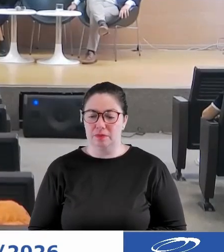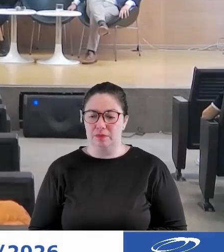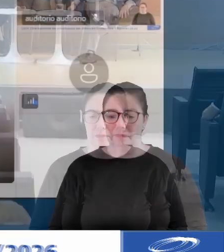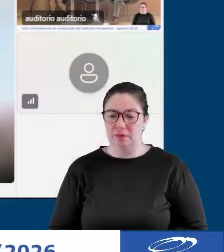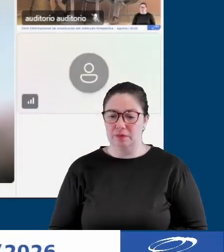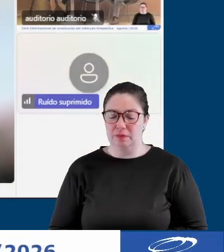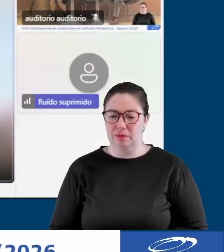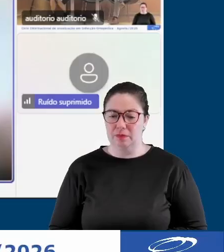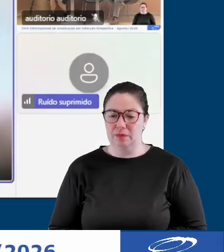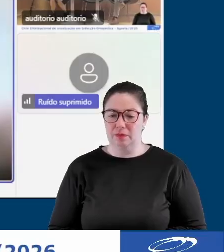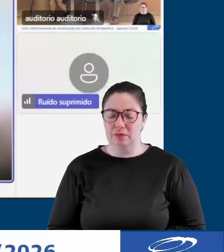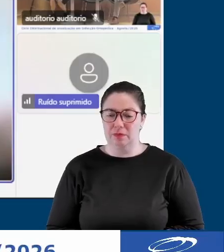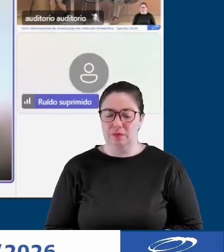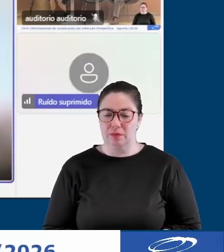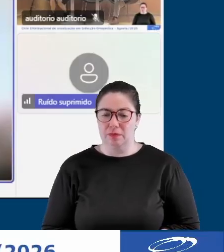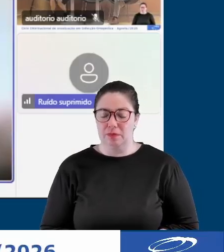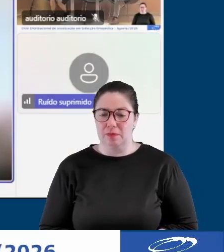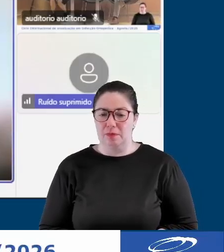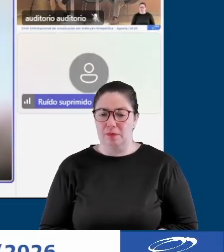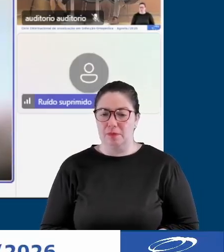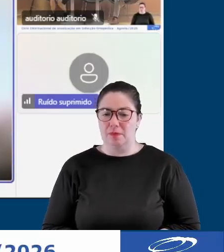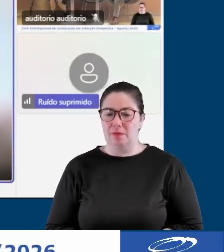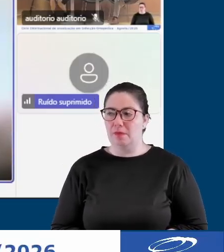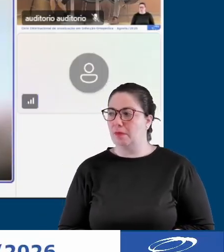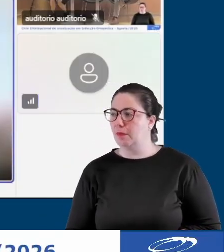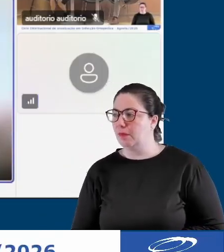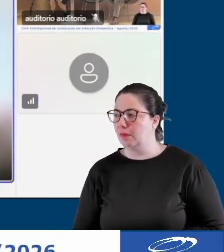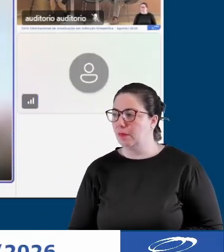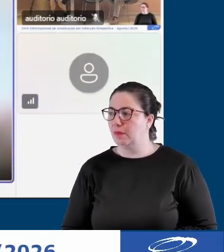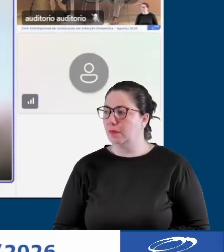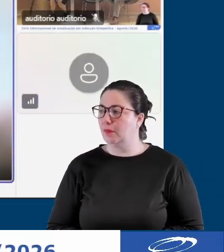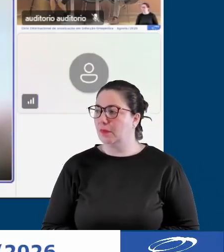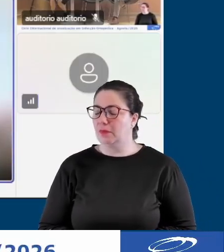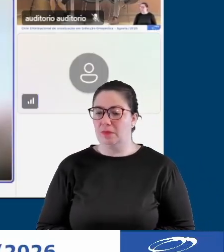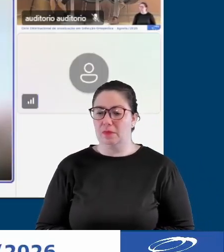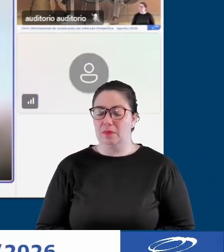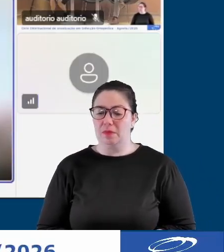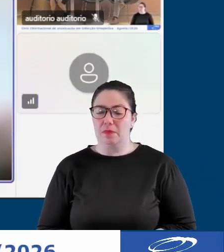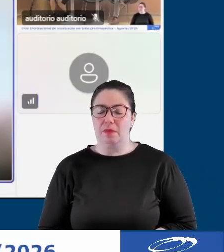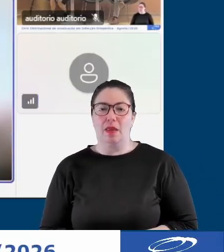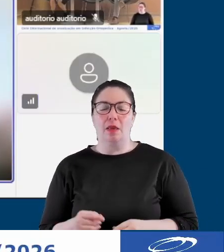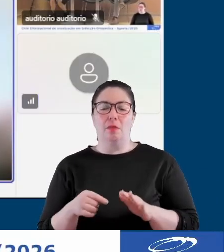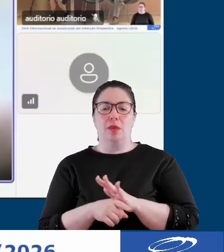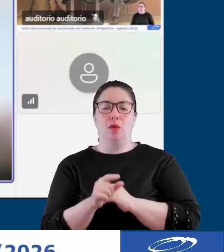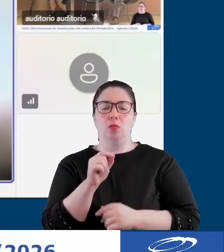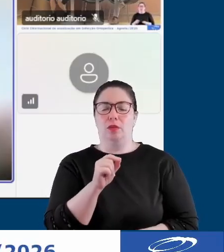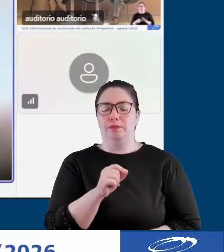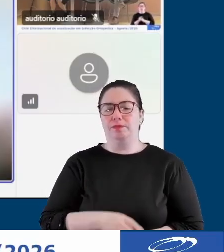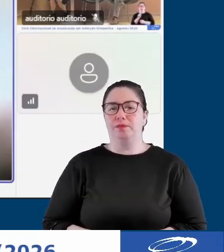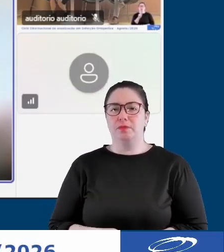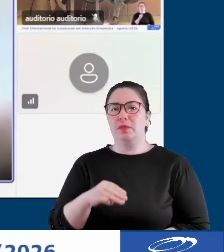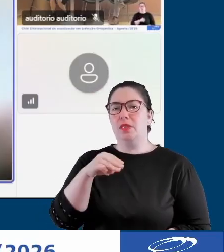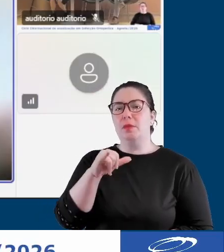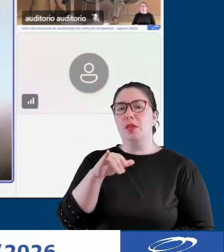That's a really good question, and we have really thought about improving this part. The thing with microdialysis is that it has a semipermeable